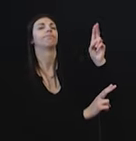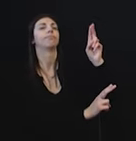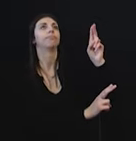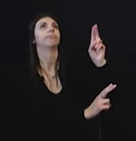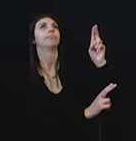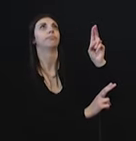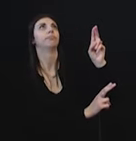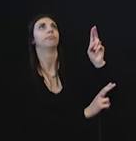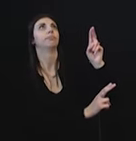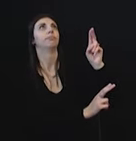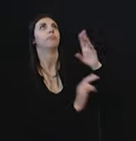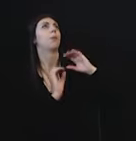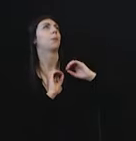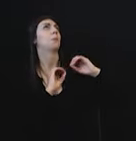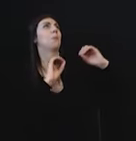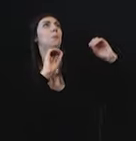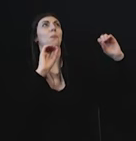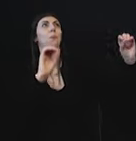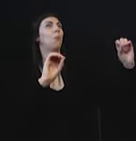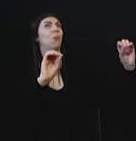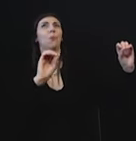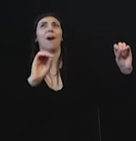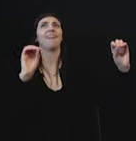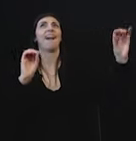There is no one like you, Father.